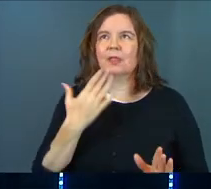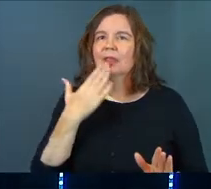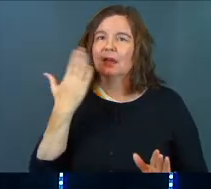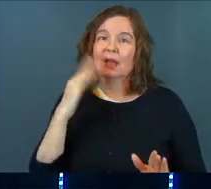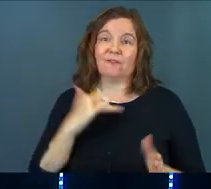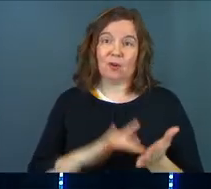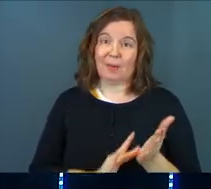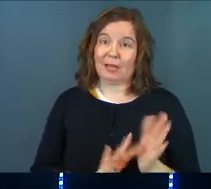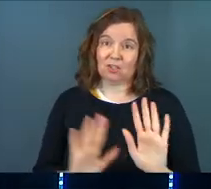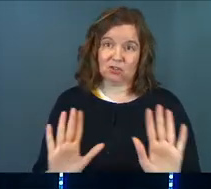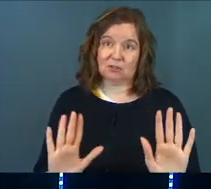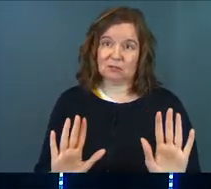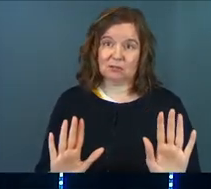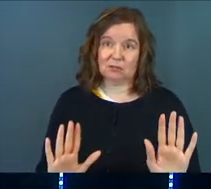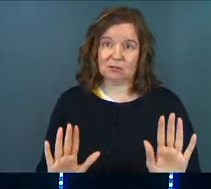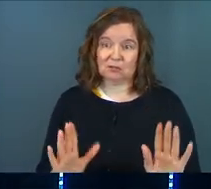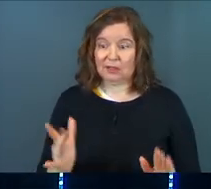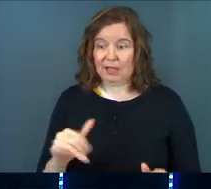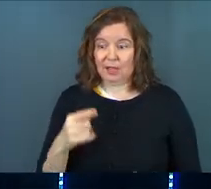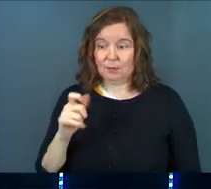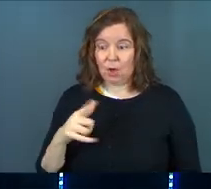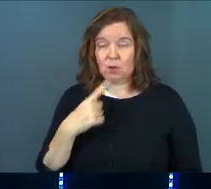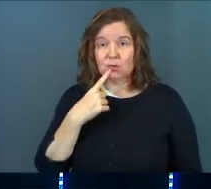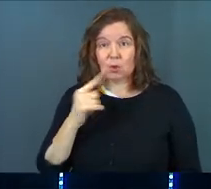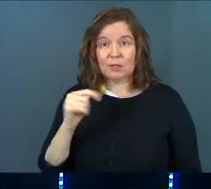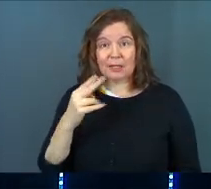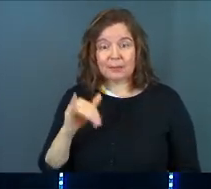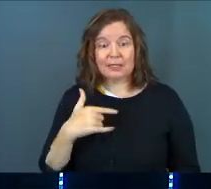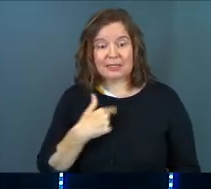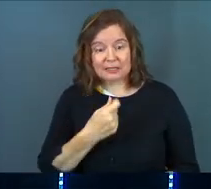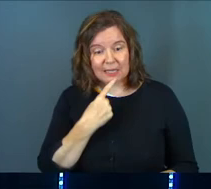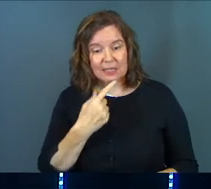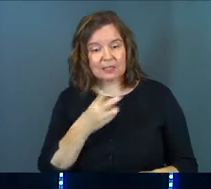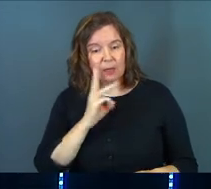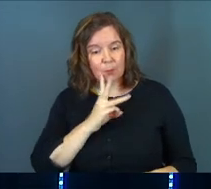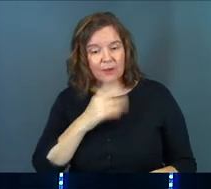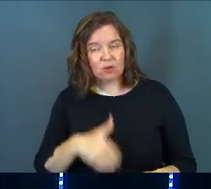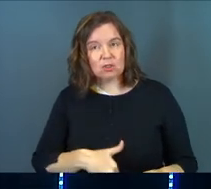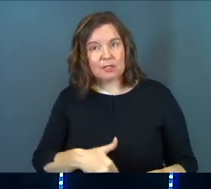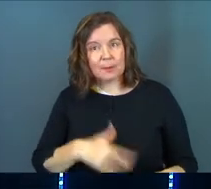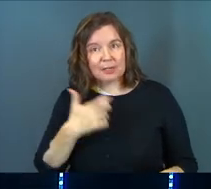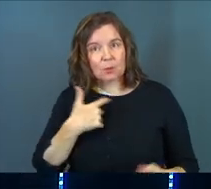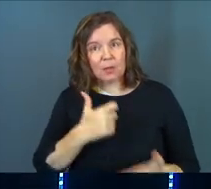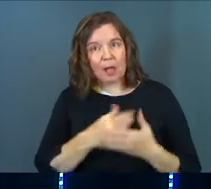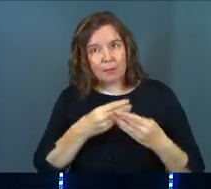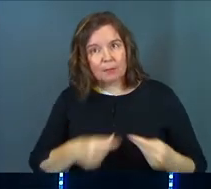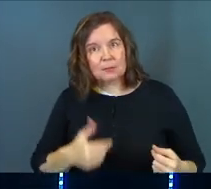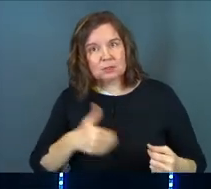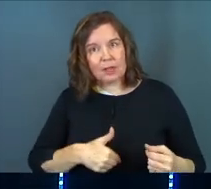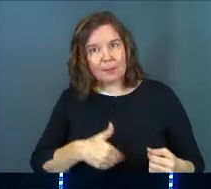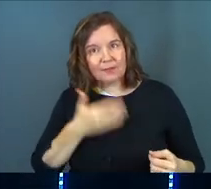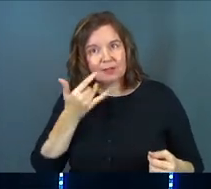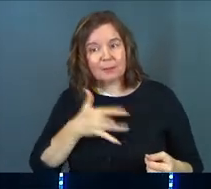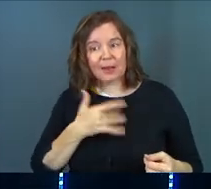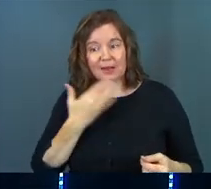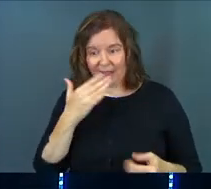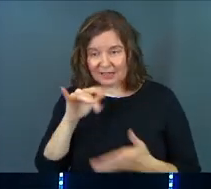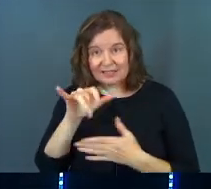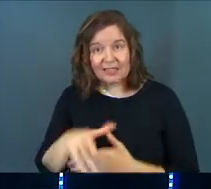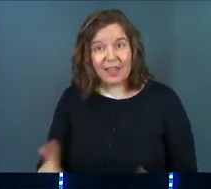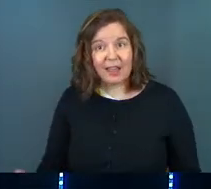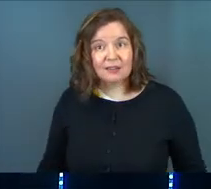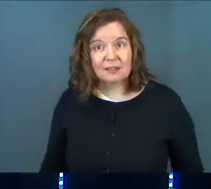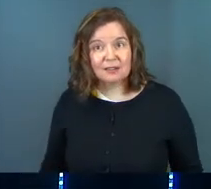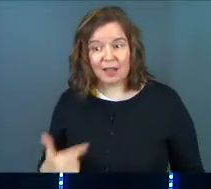thank God for medication. Right? Like Paul told Timothy, he's like, take some wine for your stomach because it's going to help your stomach feel better. God's in